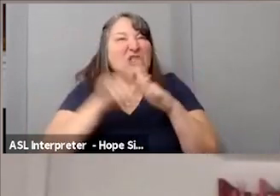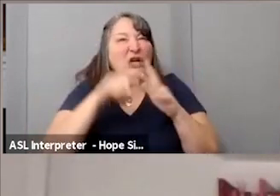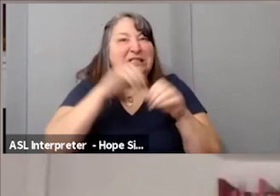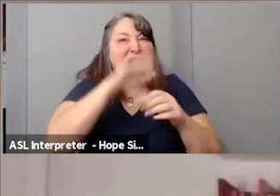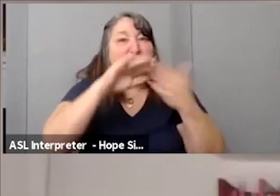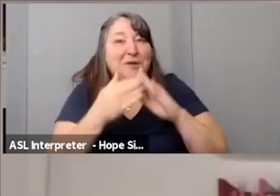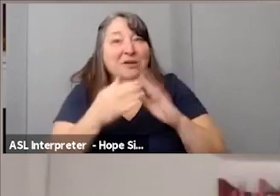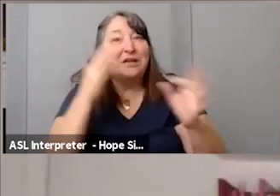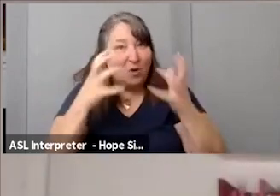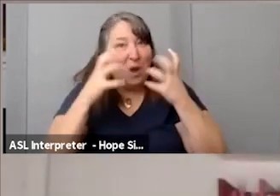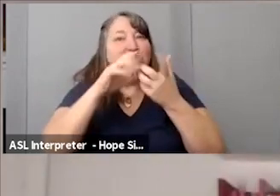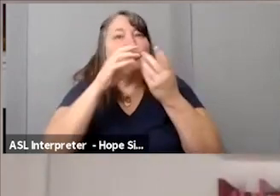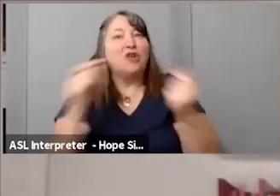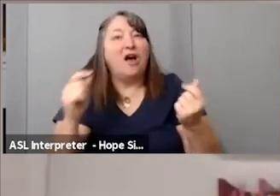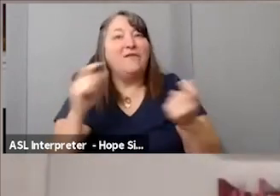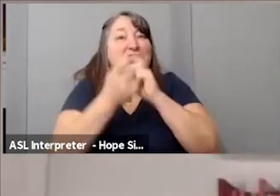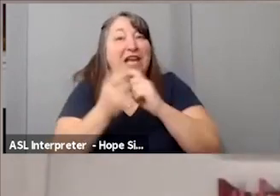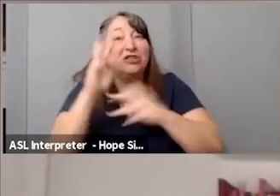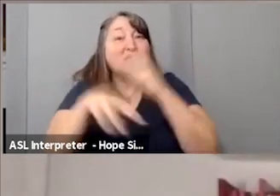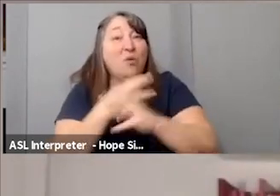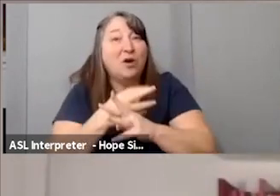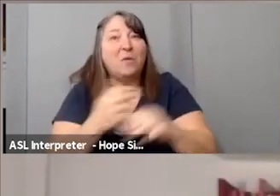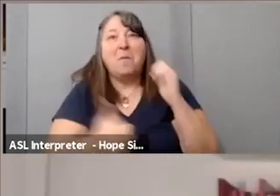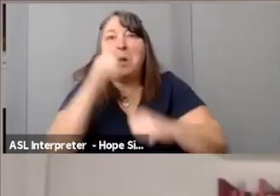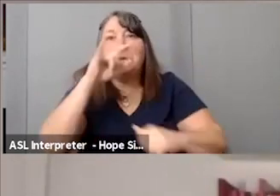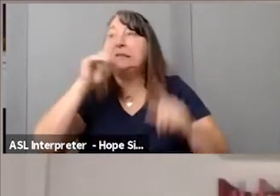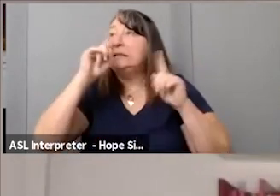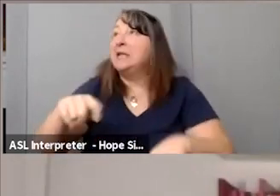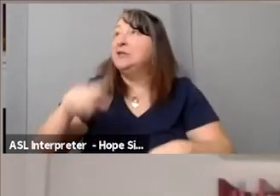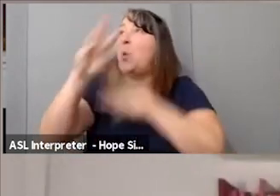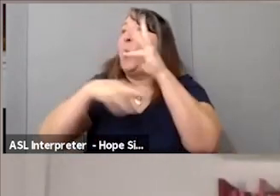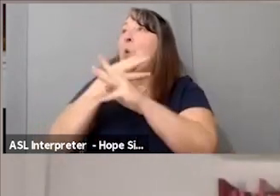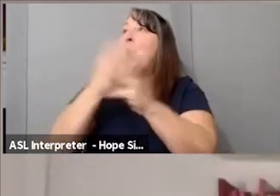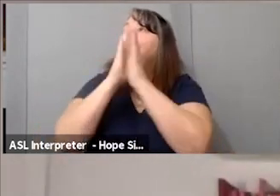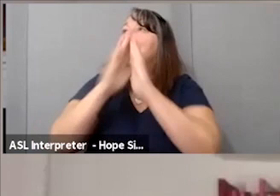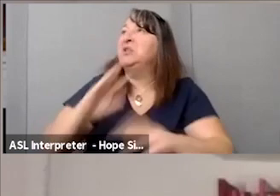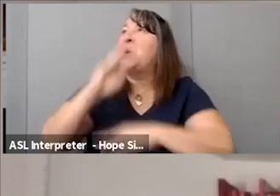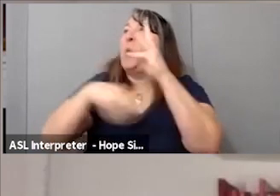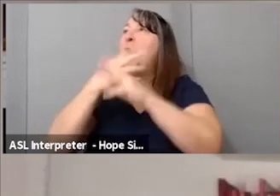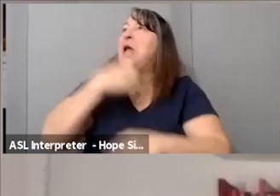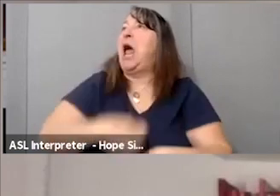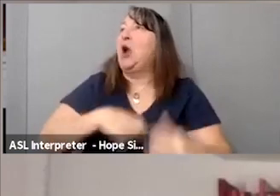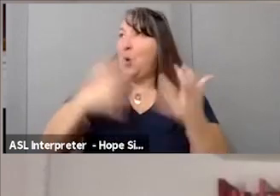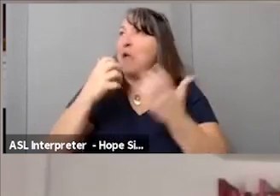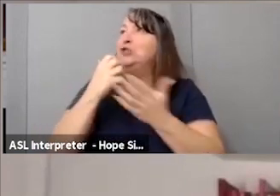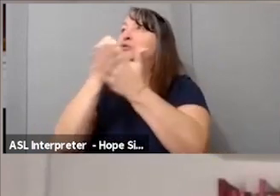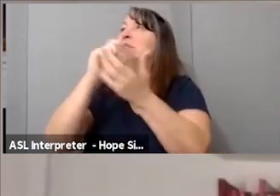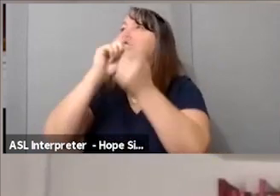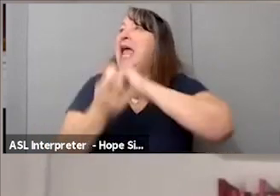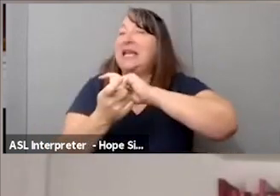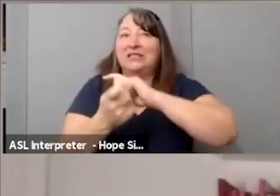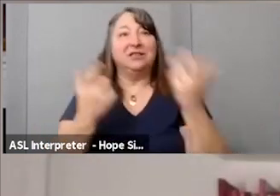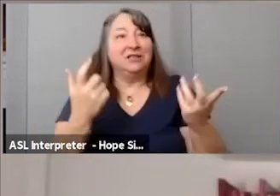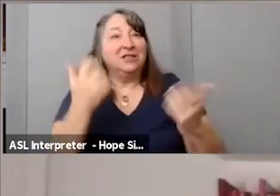solve or change in the world, they say world hunger or world peace. But it's really important that we focus on things that we actually experience in everyday life. And for